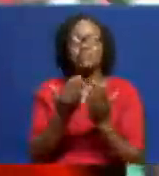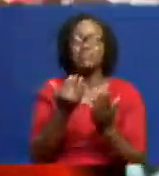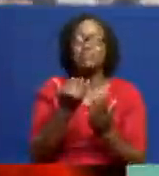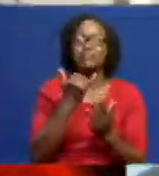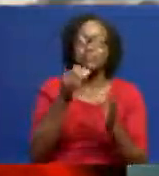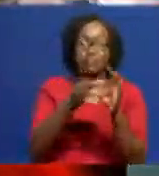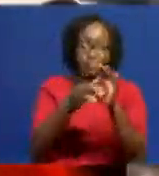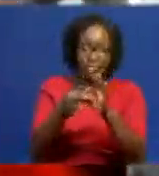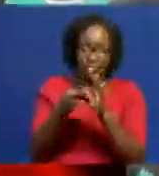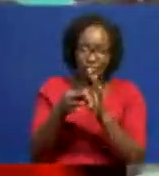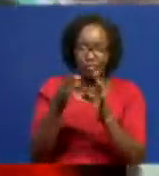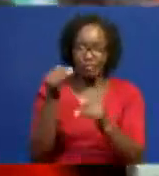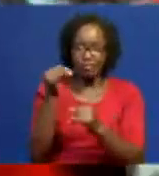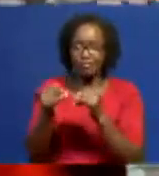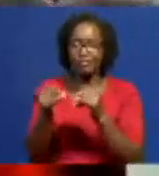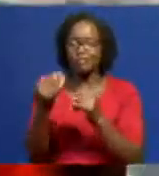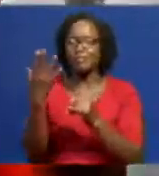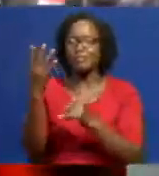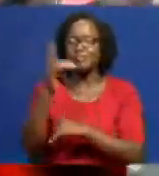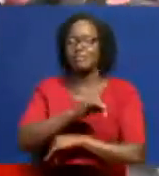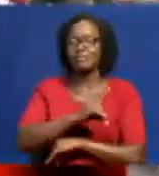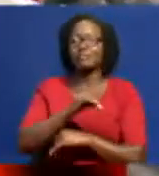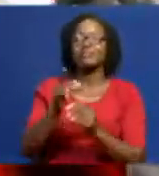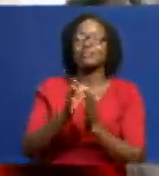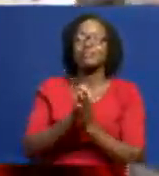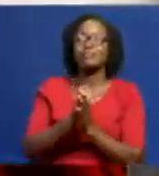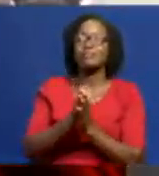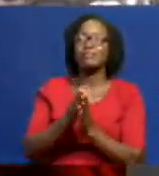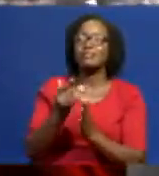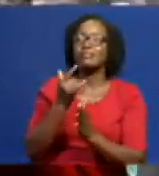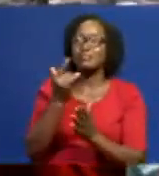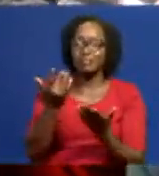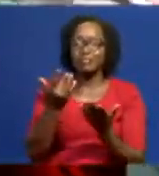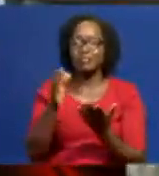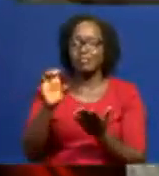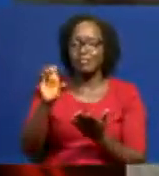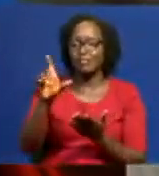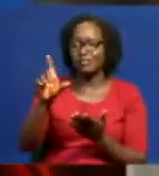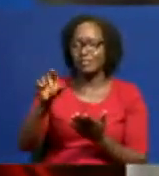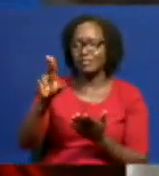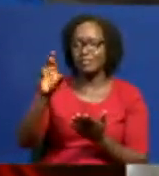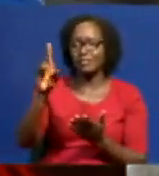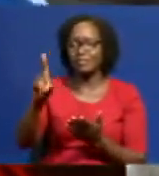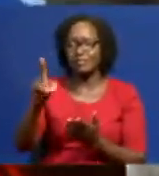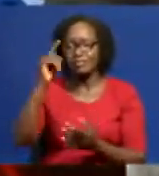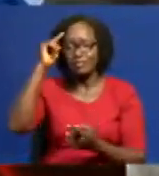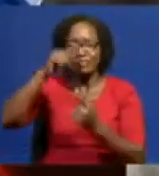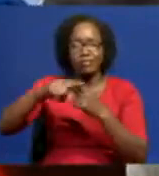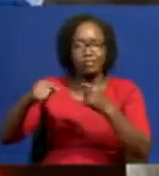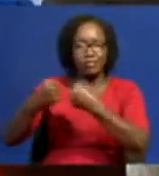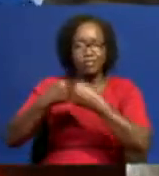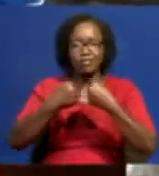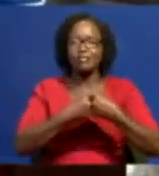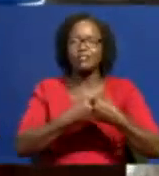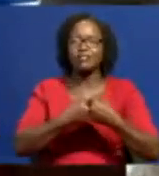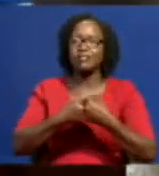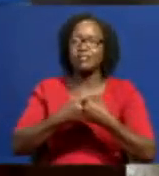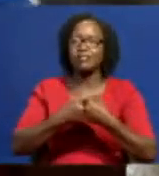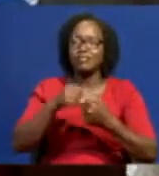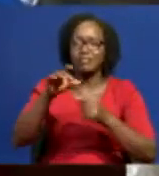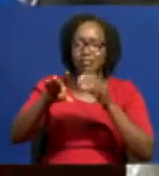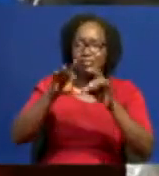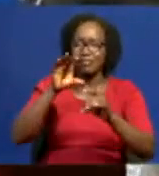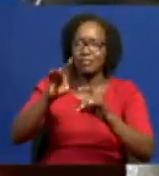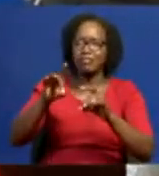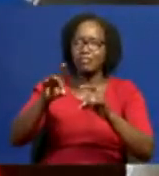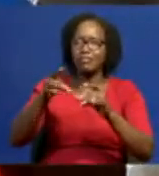the curtains on the 5-day inaugural edition of Eliud Owalo Super Cup. The objective of this tournament was to identify